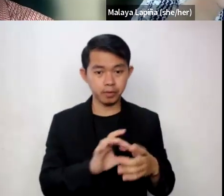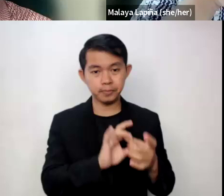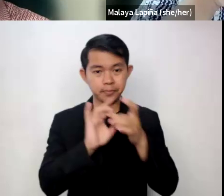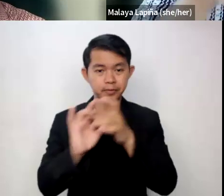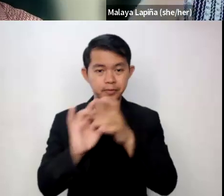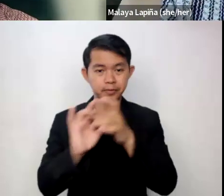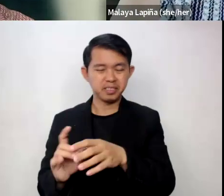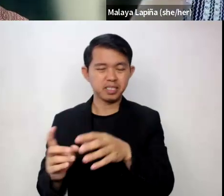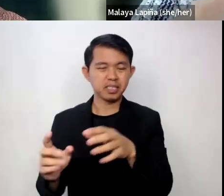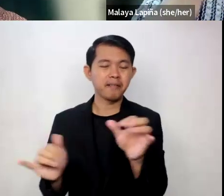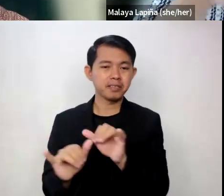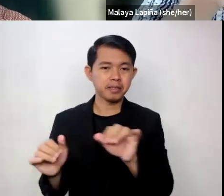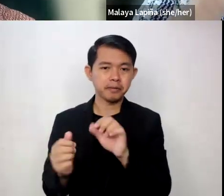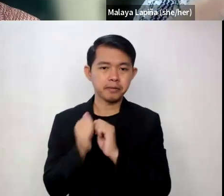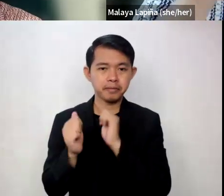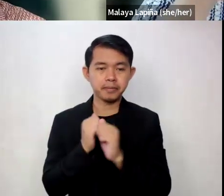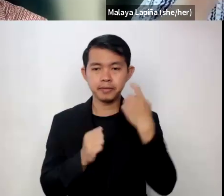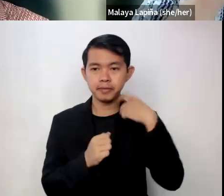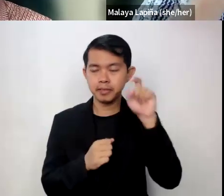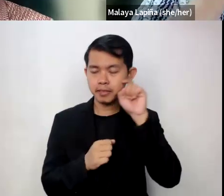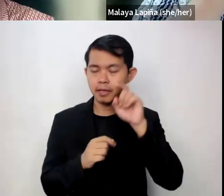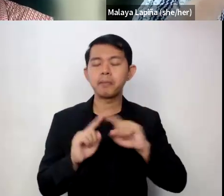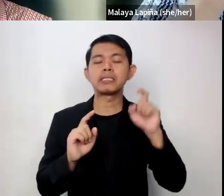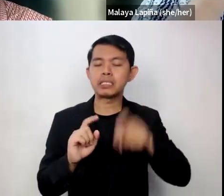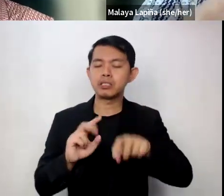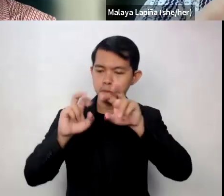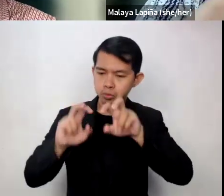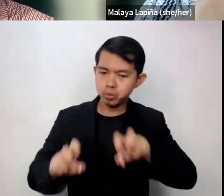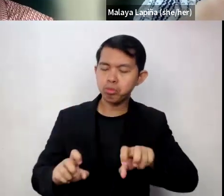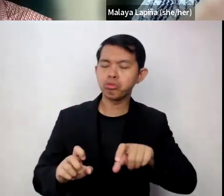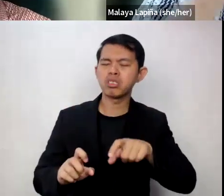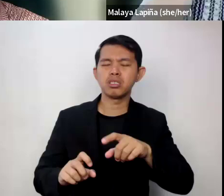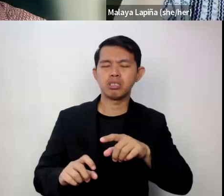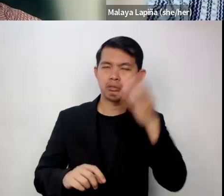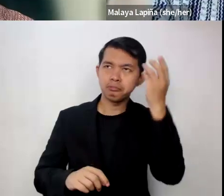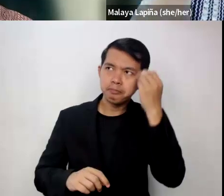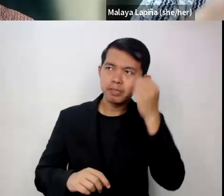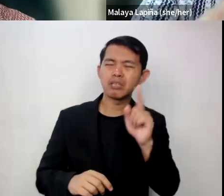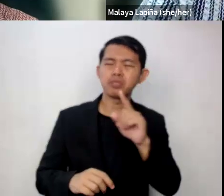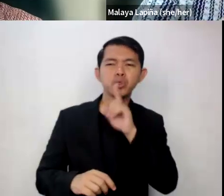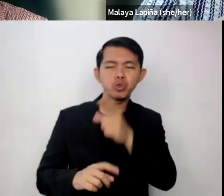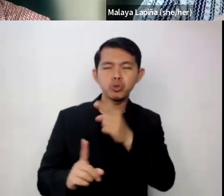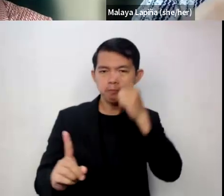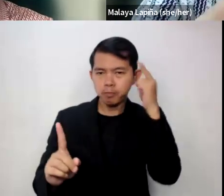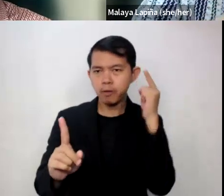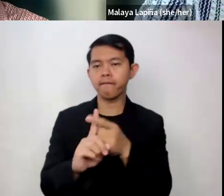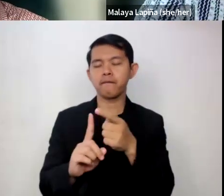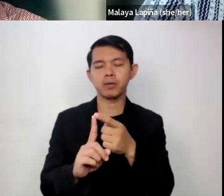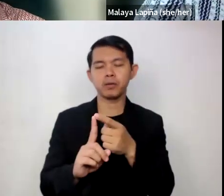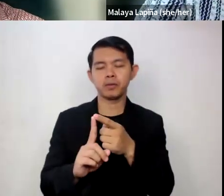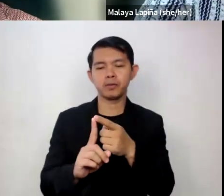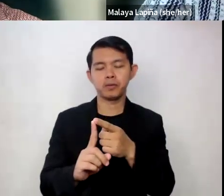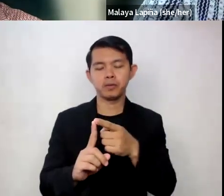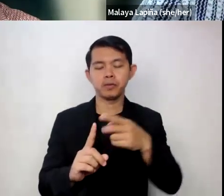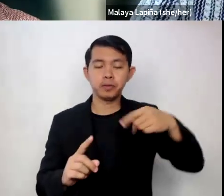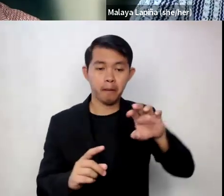kailangan yun tingnan muli, no, para maka-establish tayo kung ano ba yung talagang gusto nating marating nung decolonial na movement ng gender studies